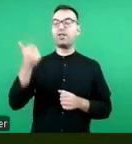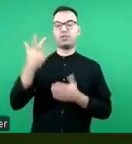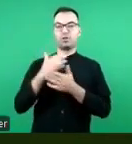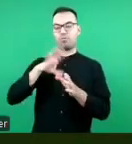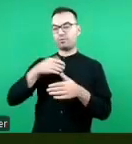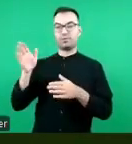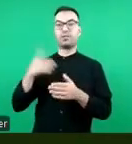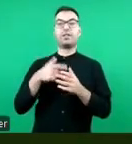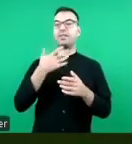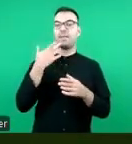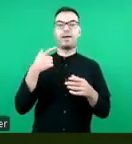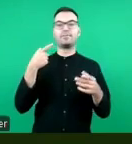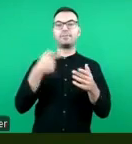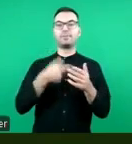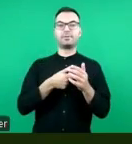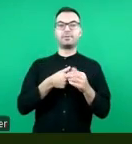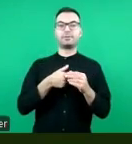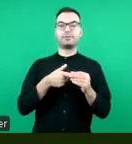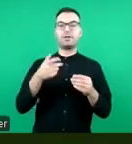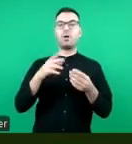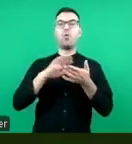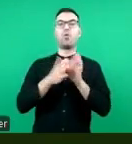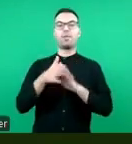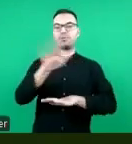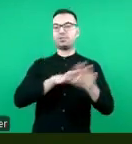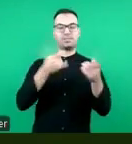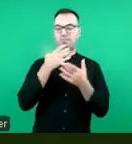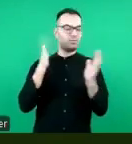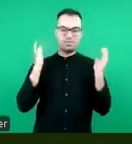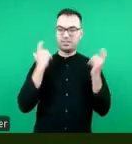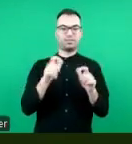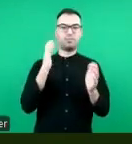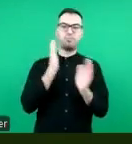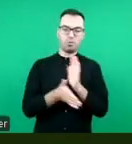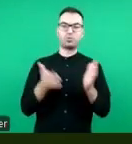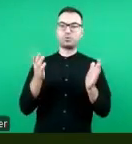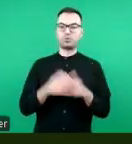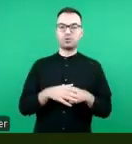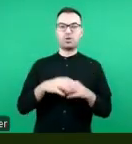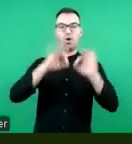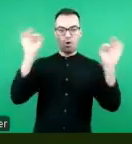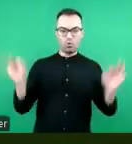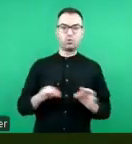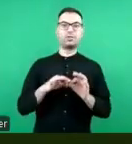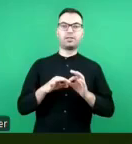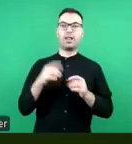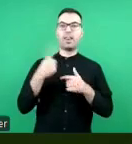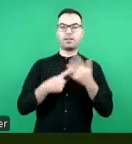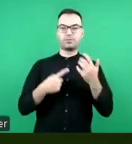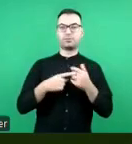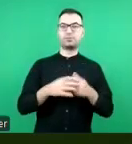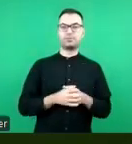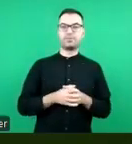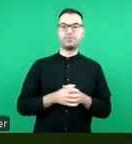any assumptions about the spatial configuration, right? It is just a coarse mean, which means that if you